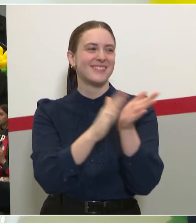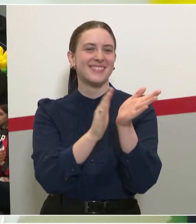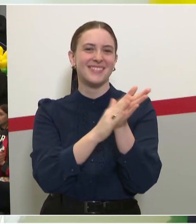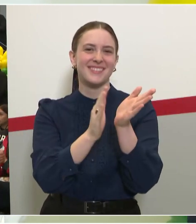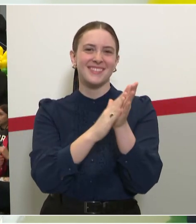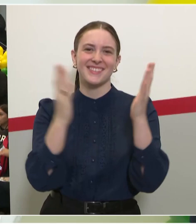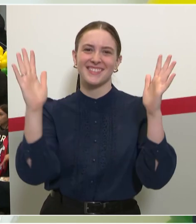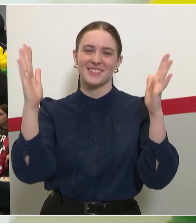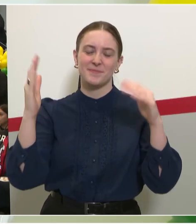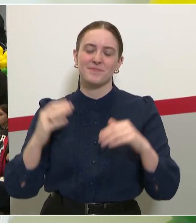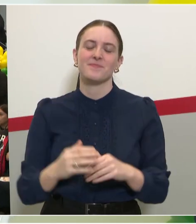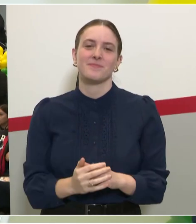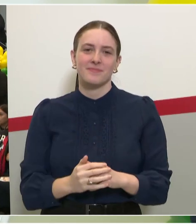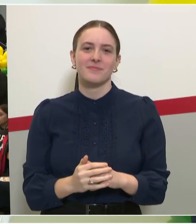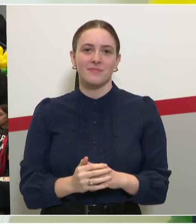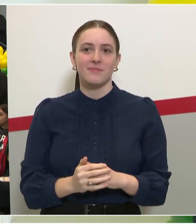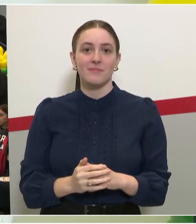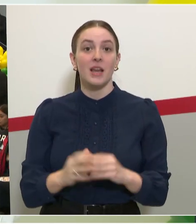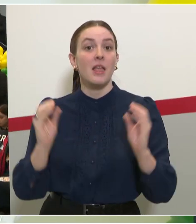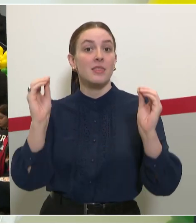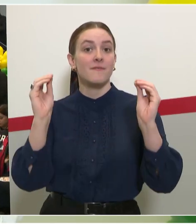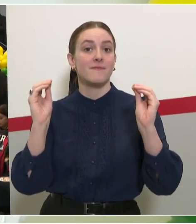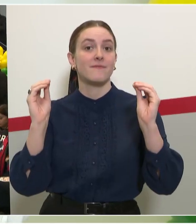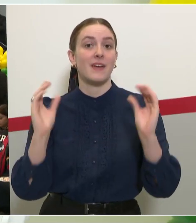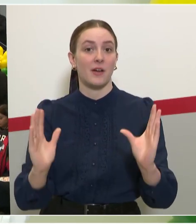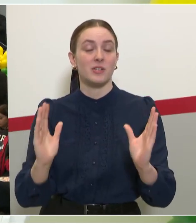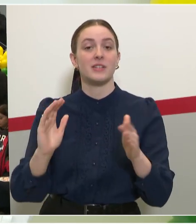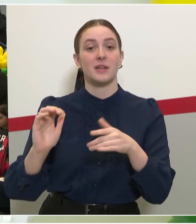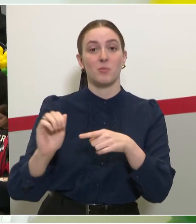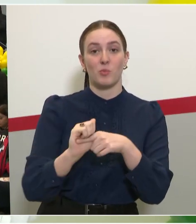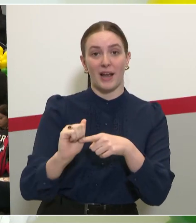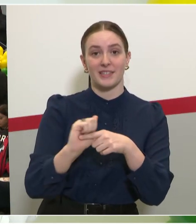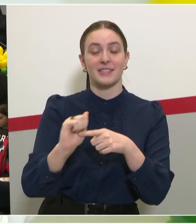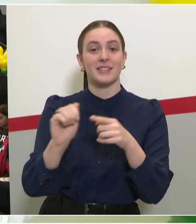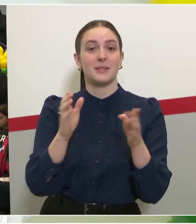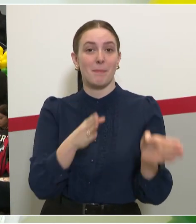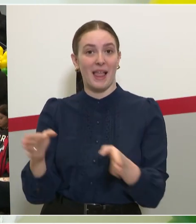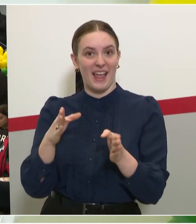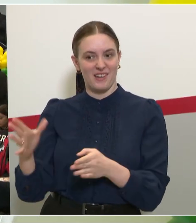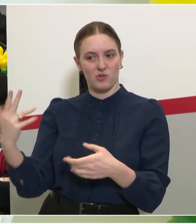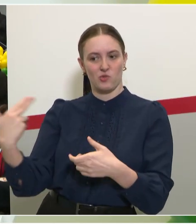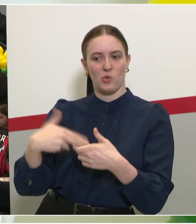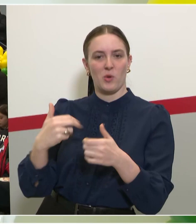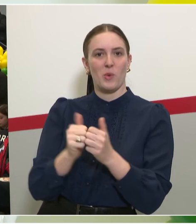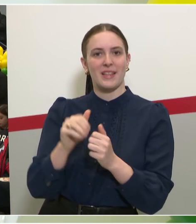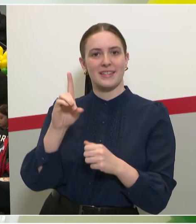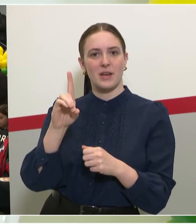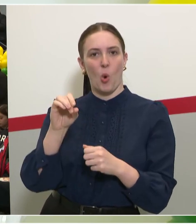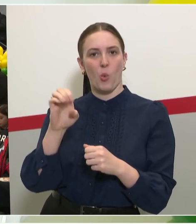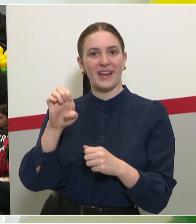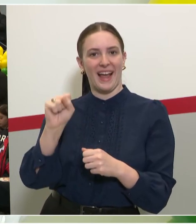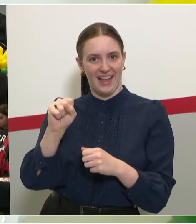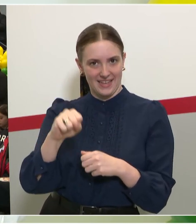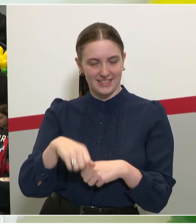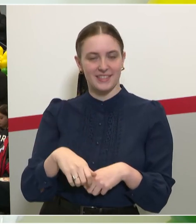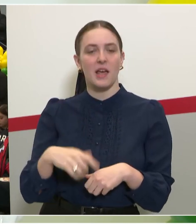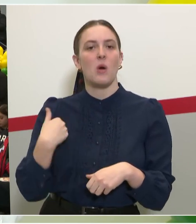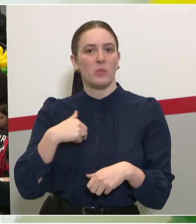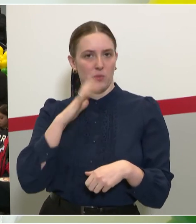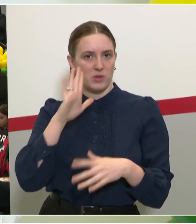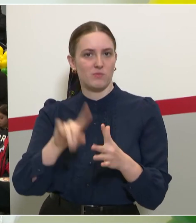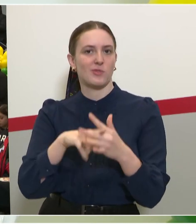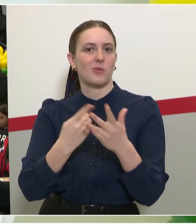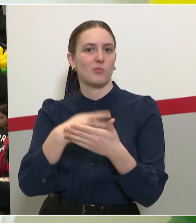In fact, the faculty practice plan joined DOES, and we'll be starting a project with